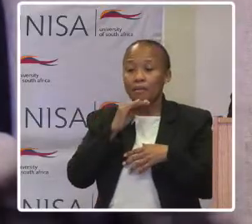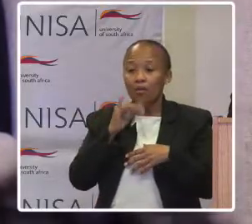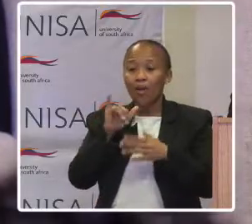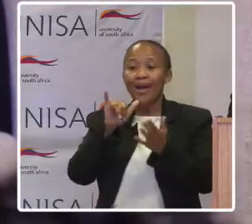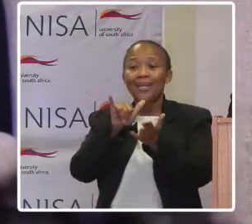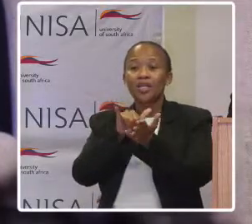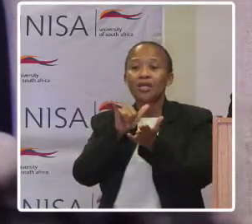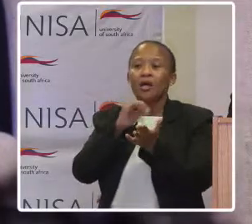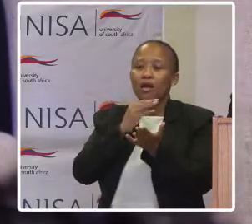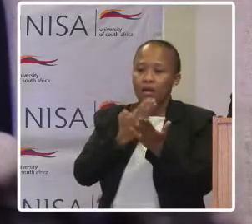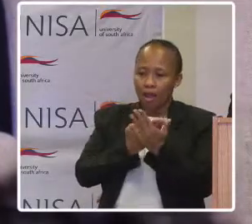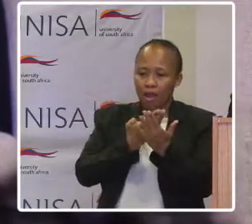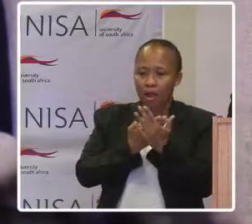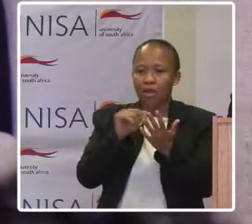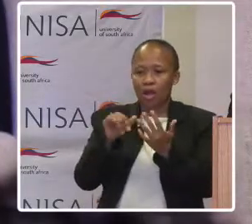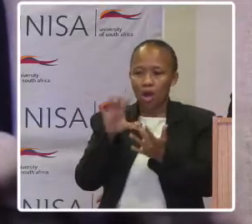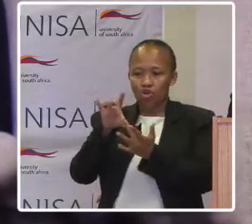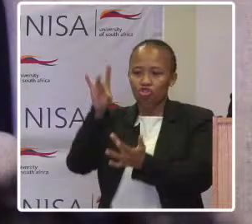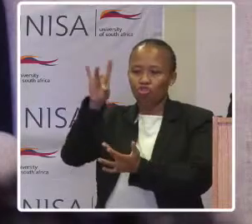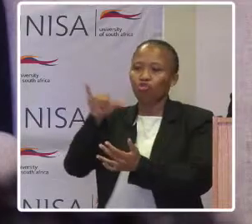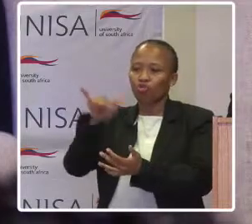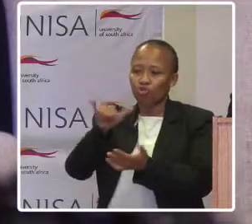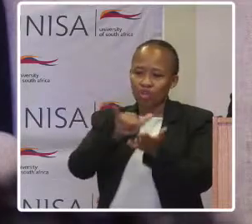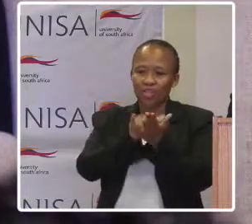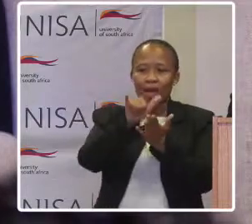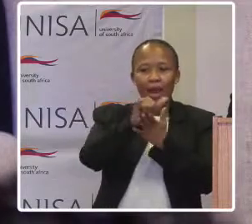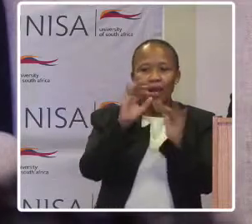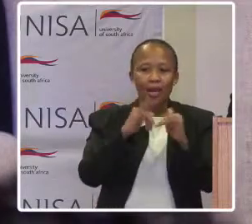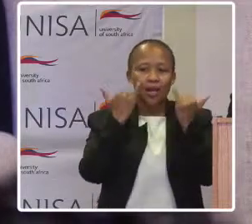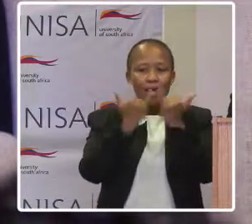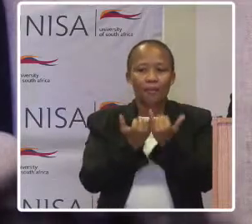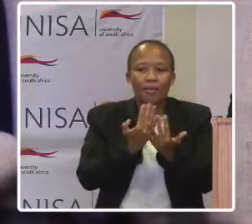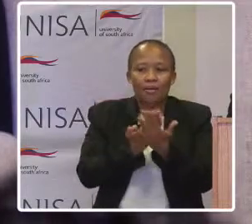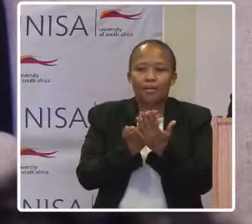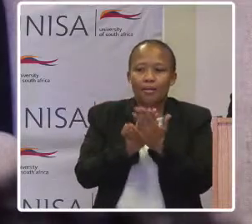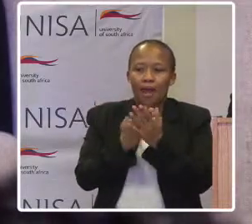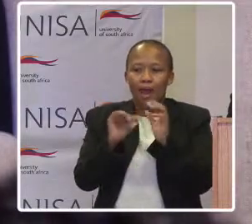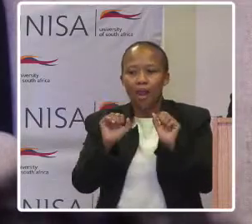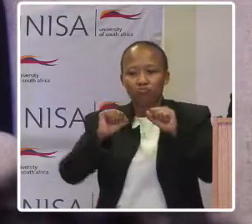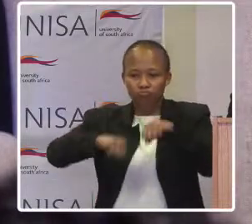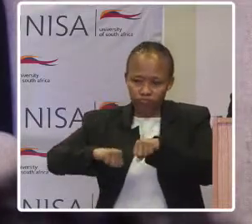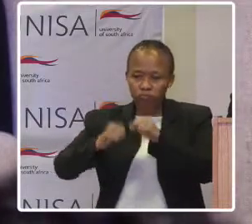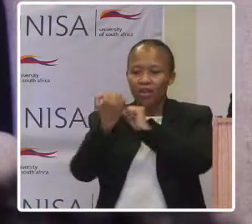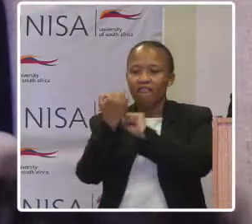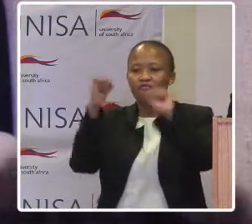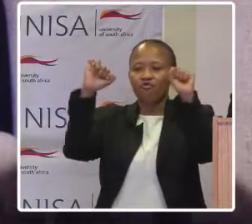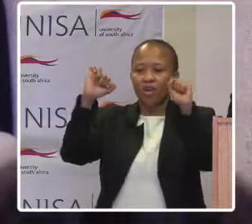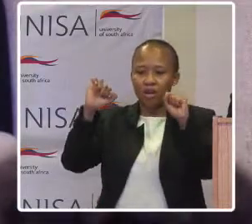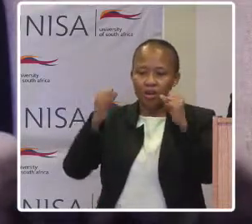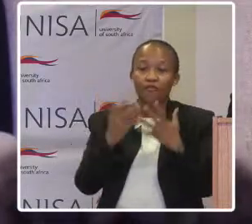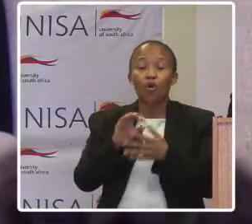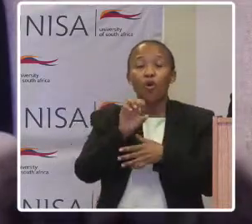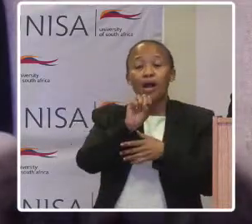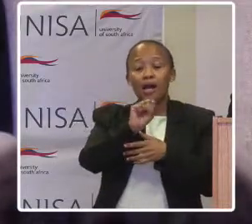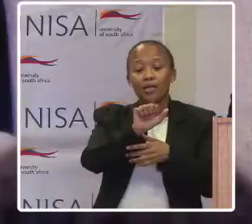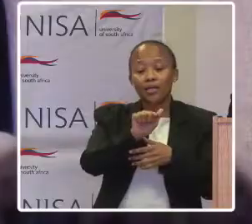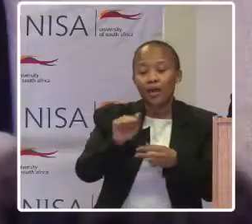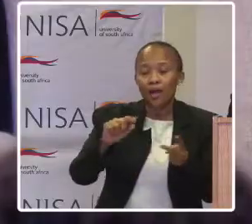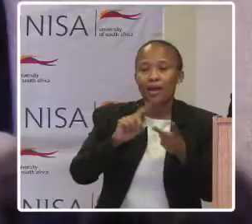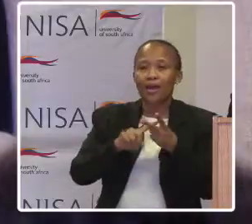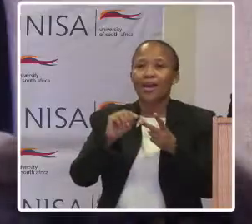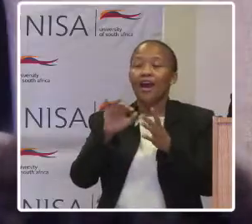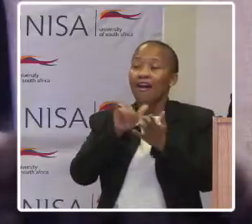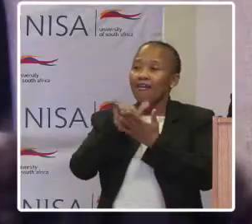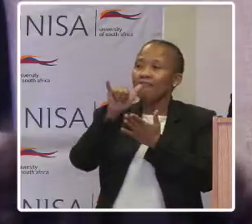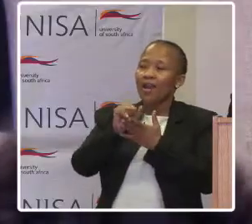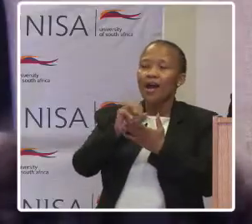behalf. So that in South Africa, it would then be Airlink, SAA, Fly Safair. In Kenya,